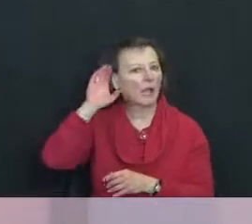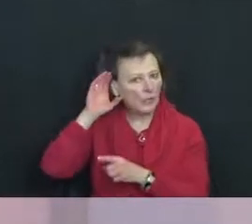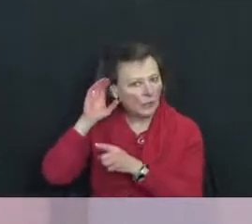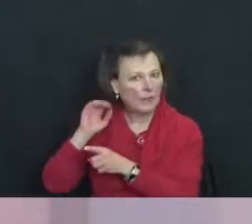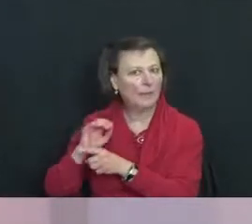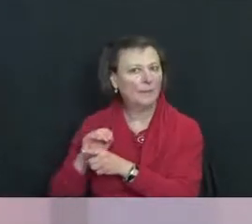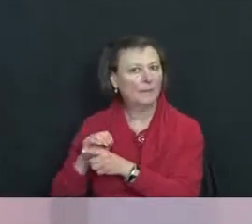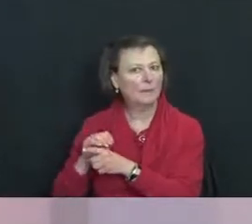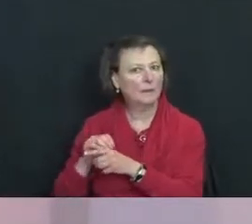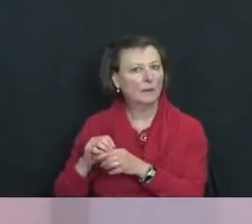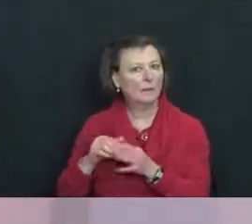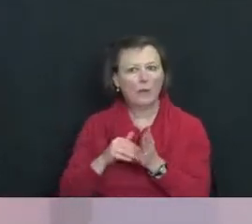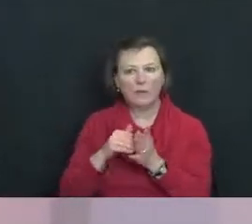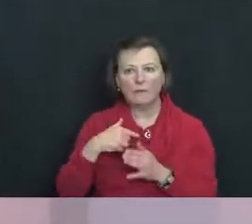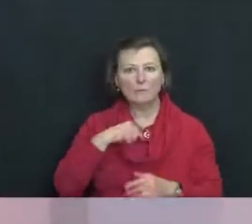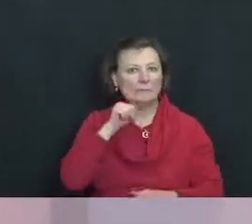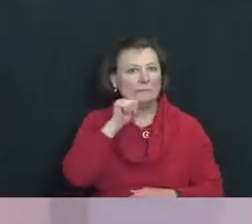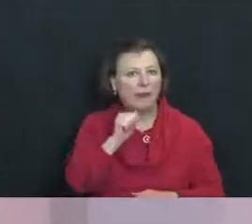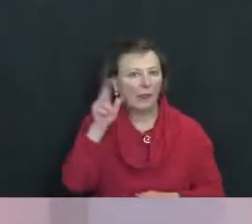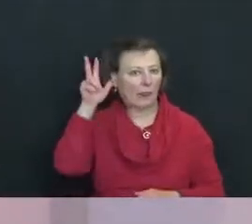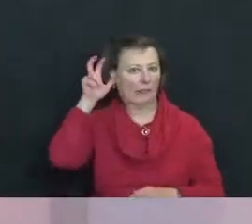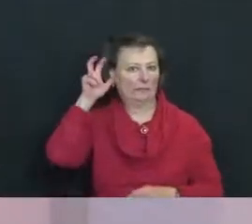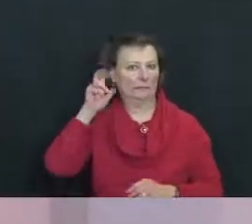How often have we not listened?